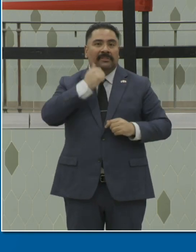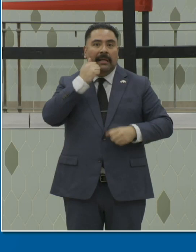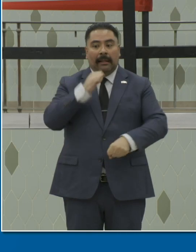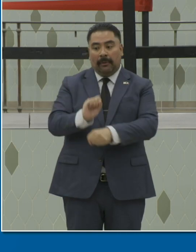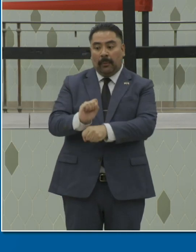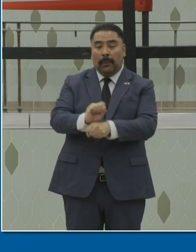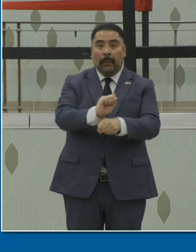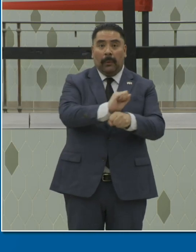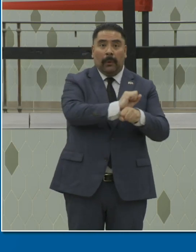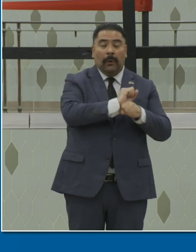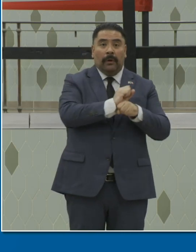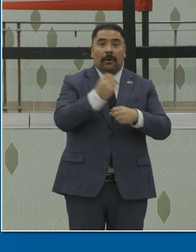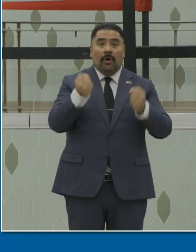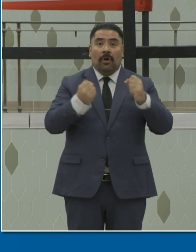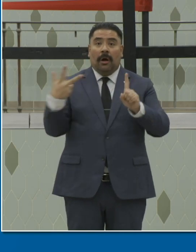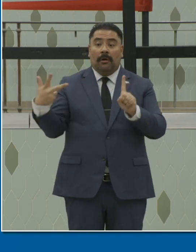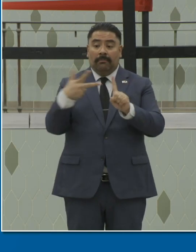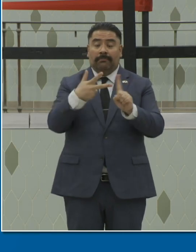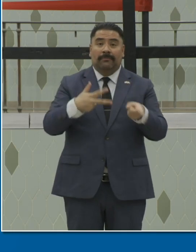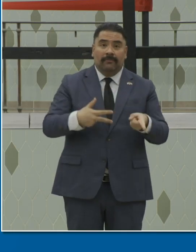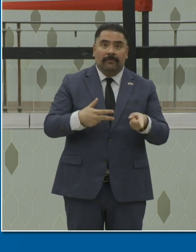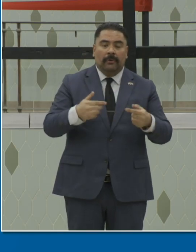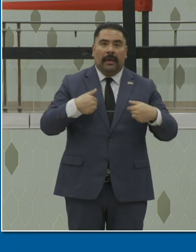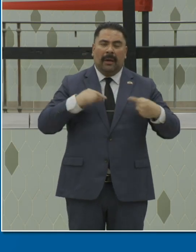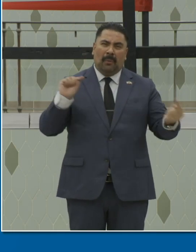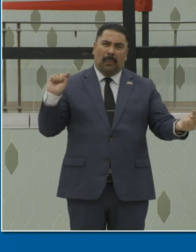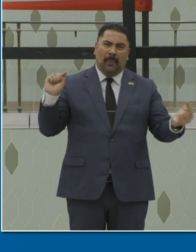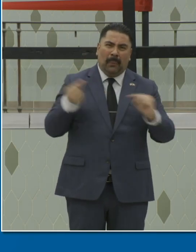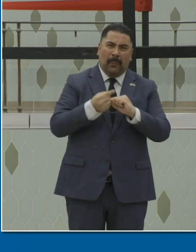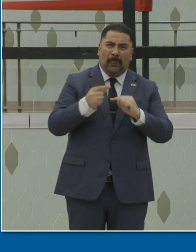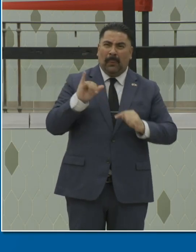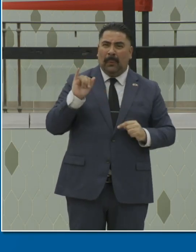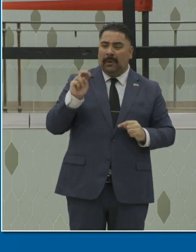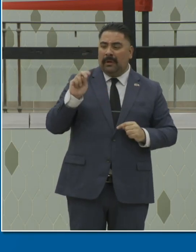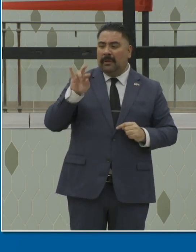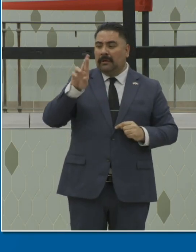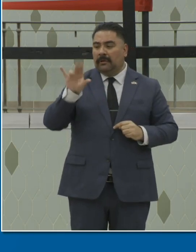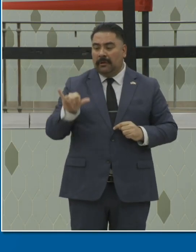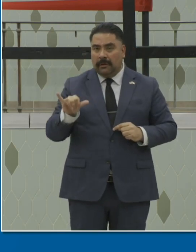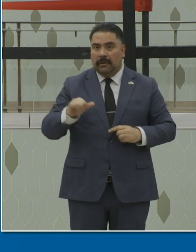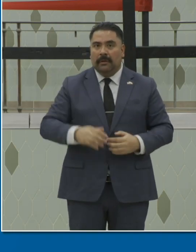until I got hit by a car and suffered some major injuries.